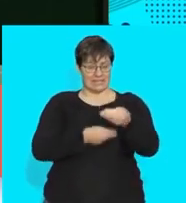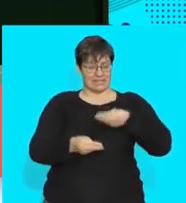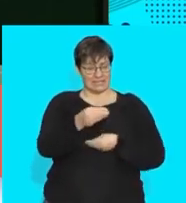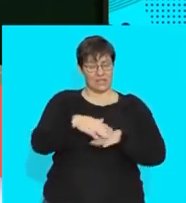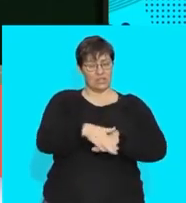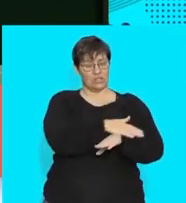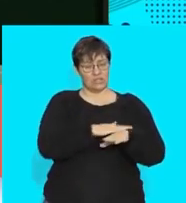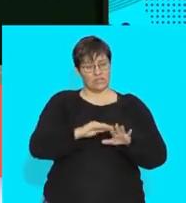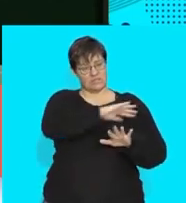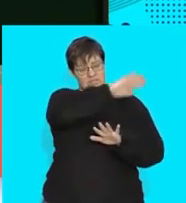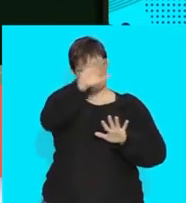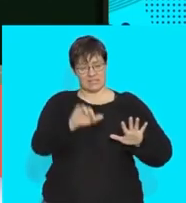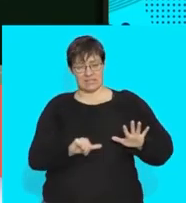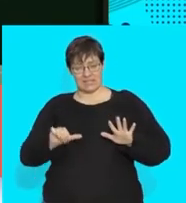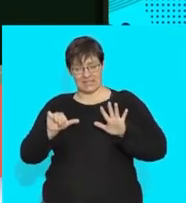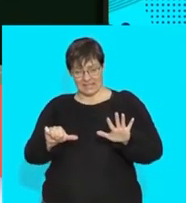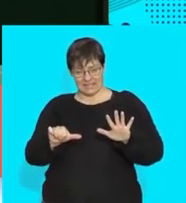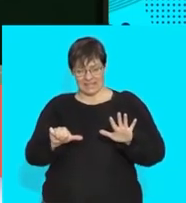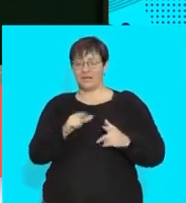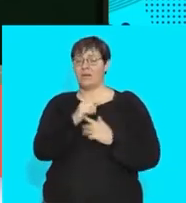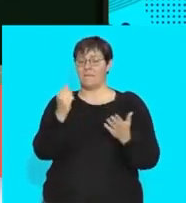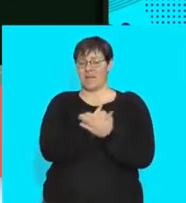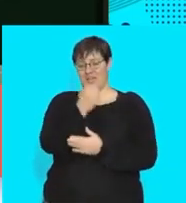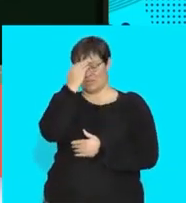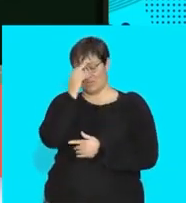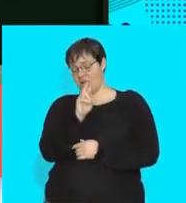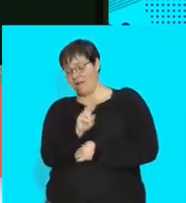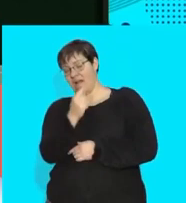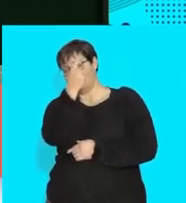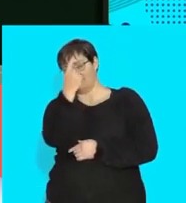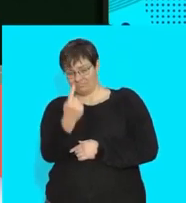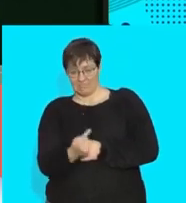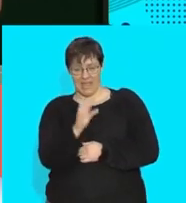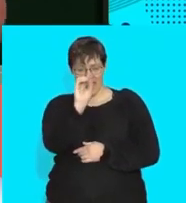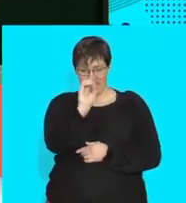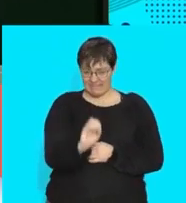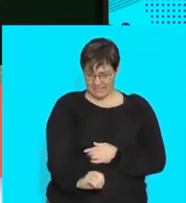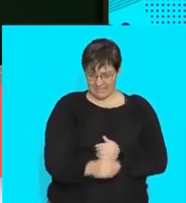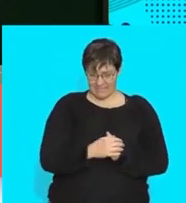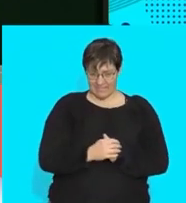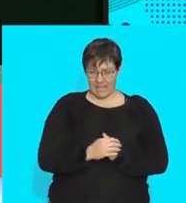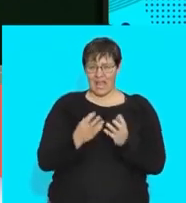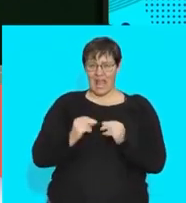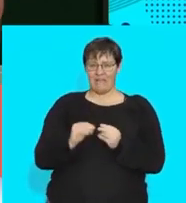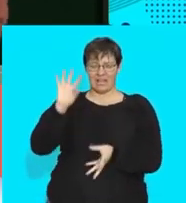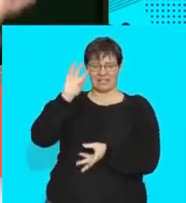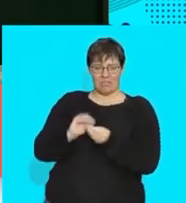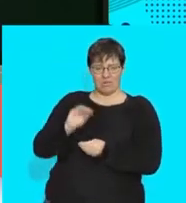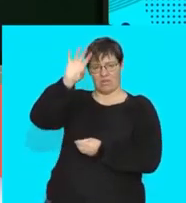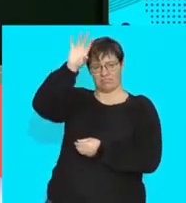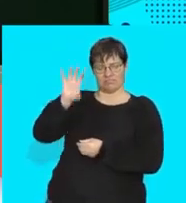surface, those are the pointers that you need to look at each time. Right, have a little summary where